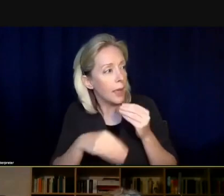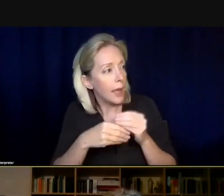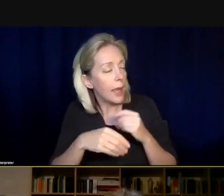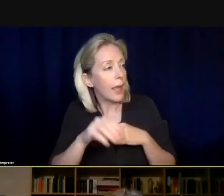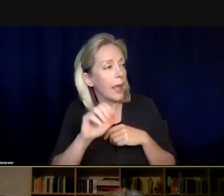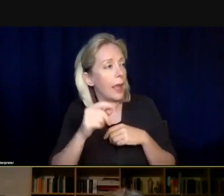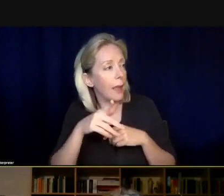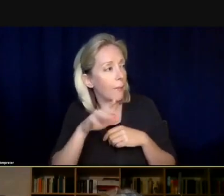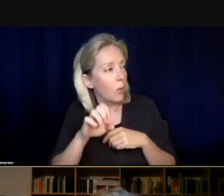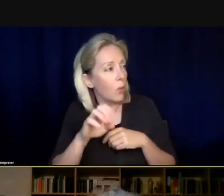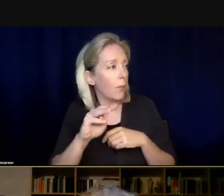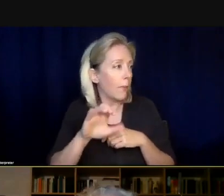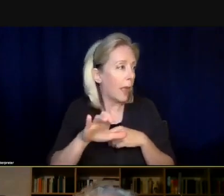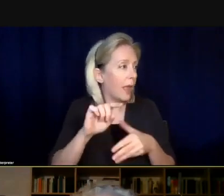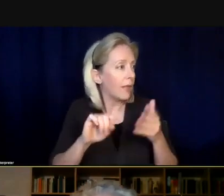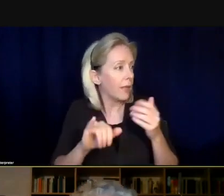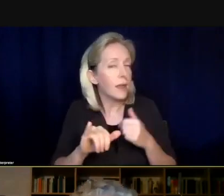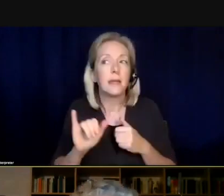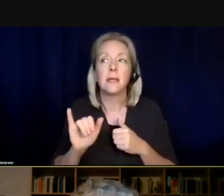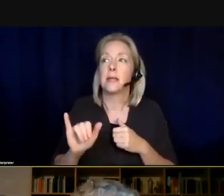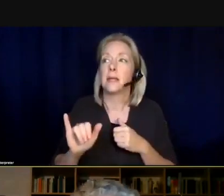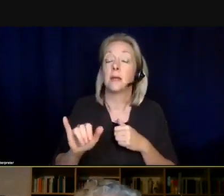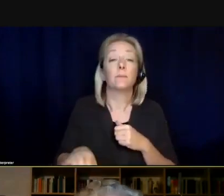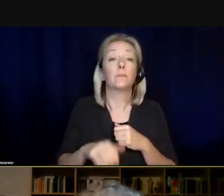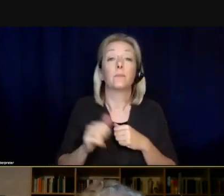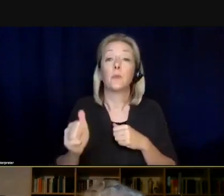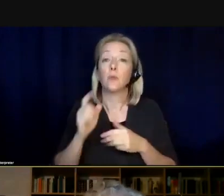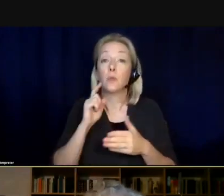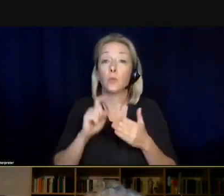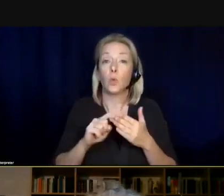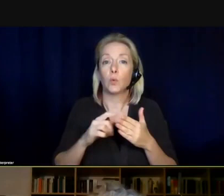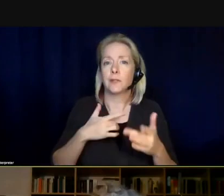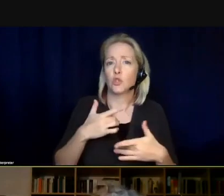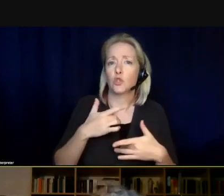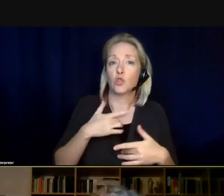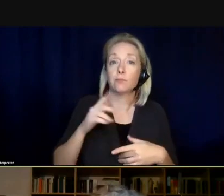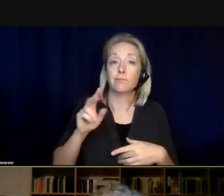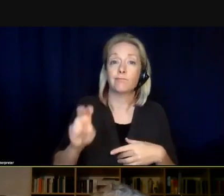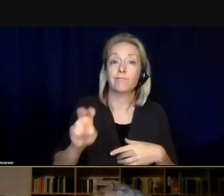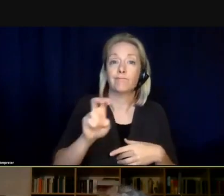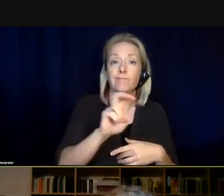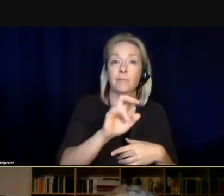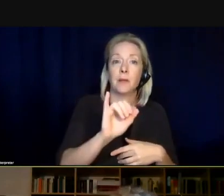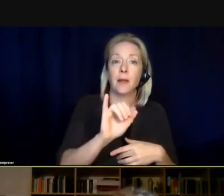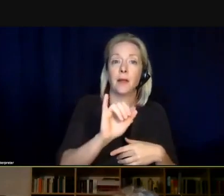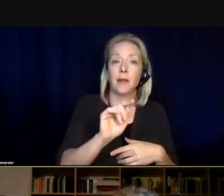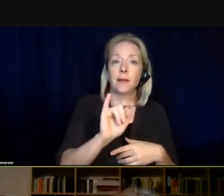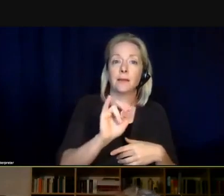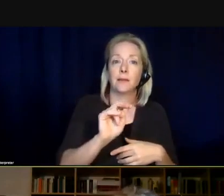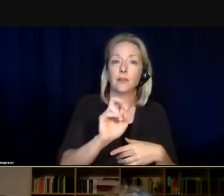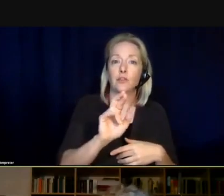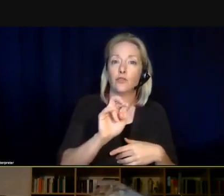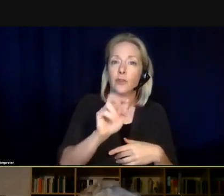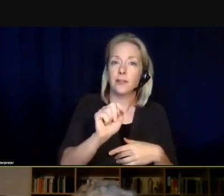Plus, we were concerned about itinerant teachers who had to take these CDs and go from school to school